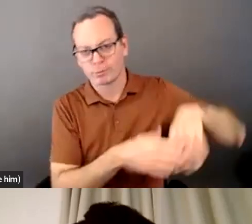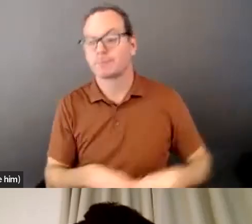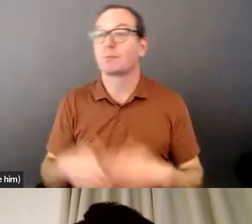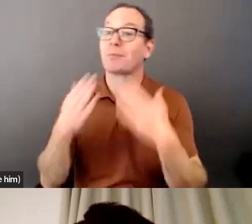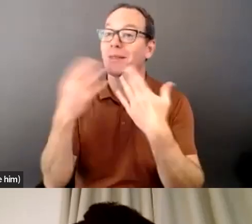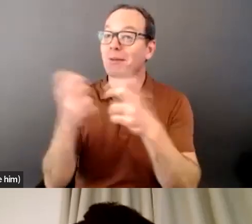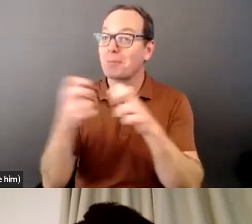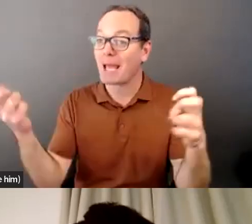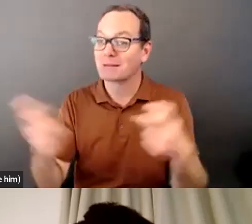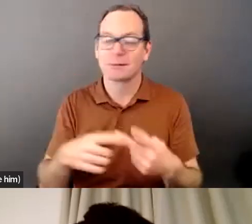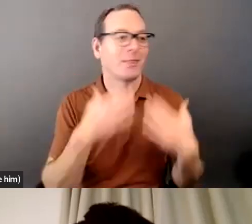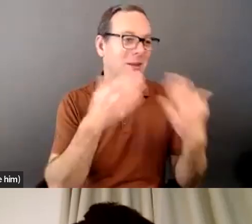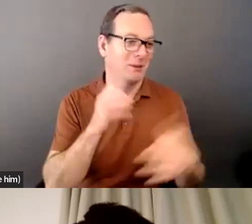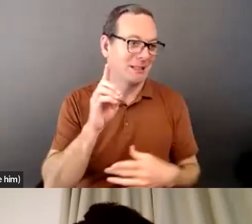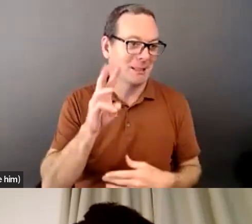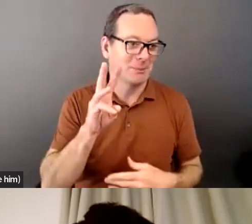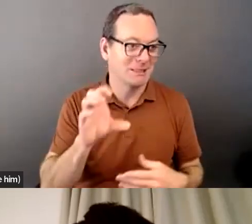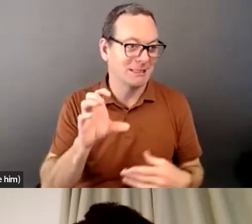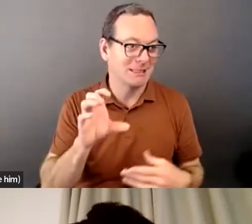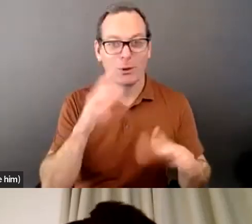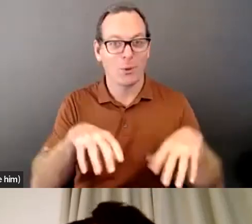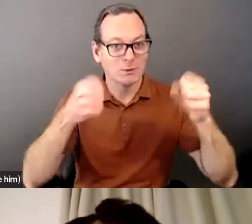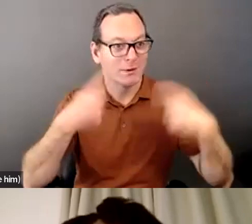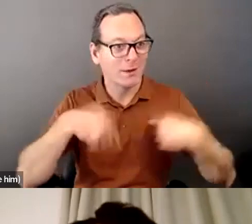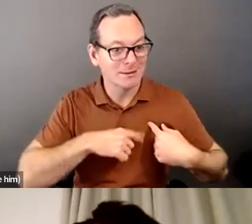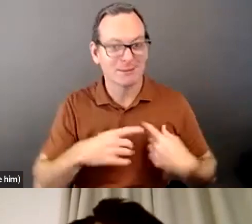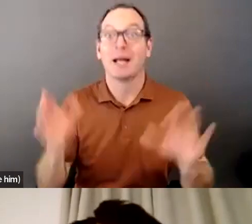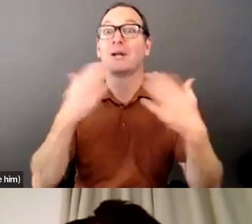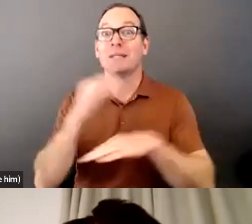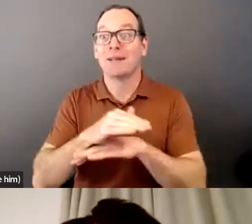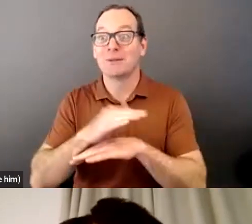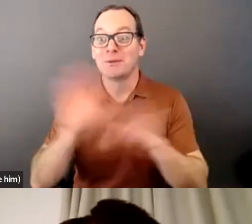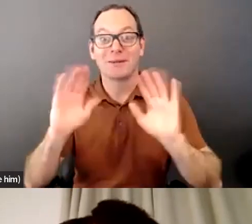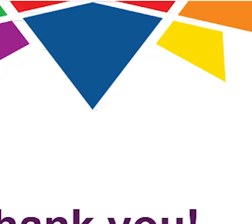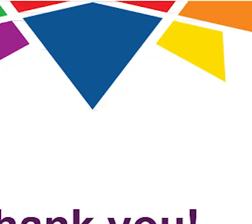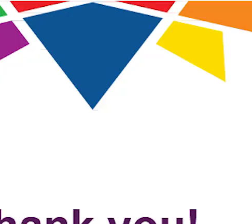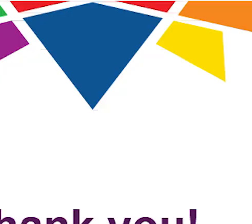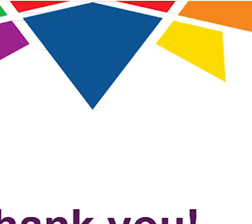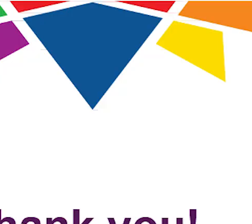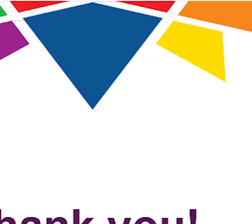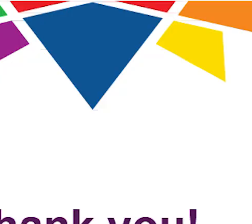DWC for having us, and have a wonderful rest of your day. I don't think this is the end, but I think it is.